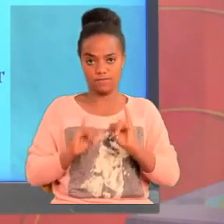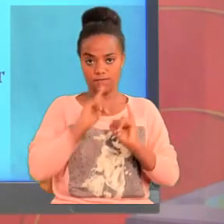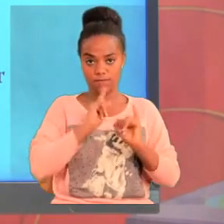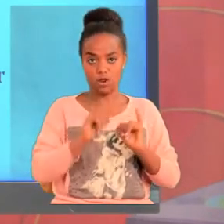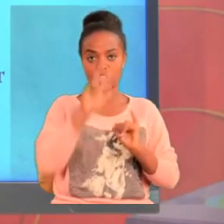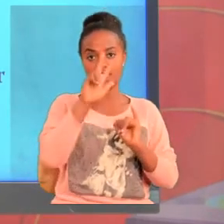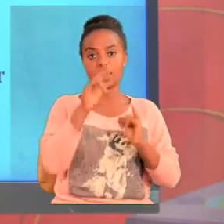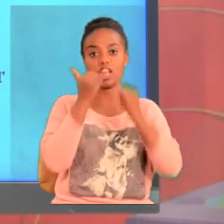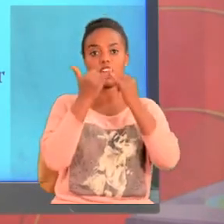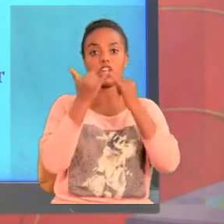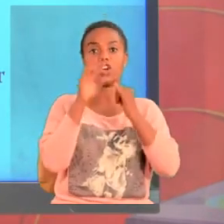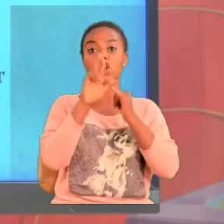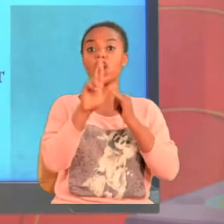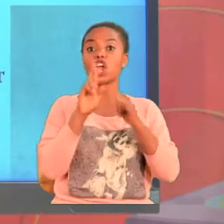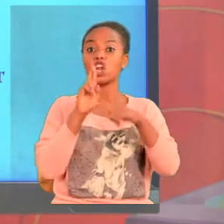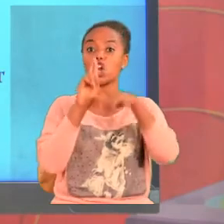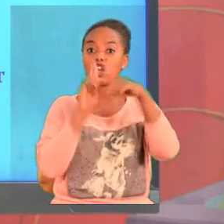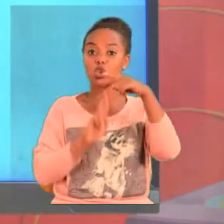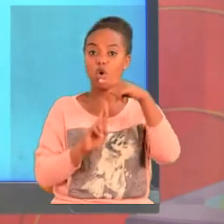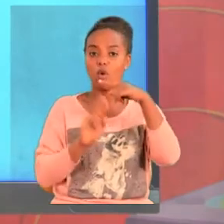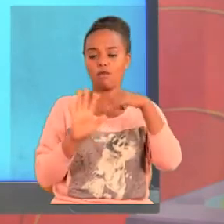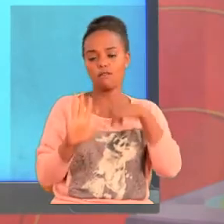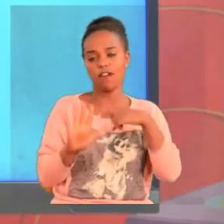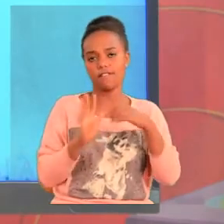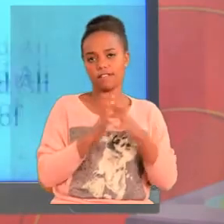3 ratio 5.